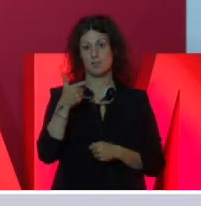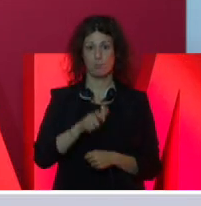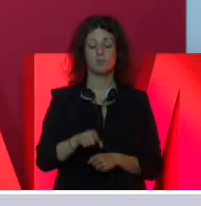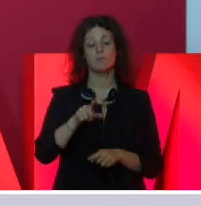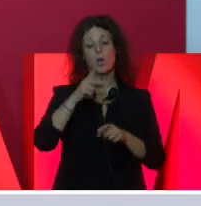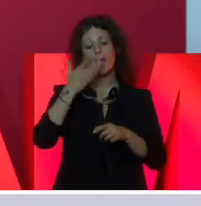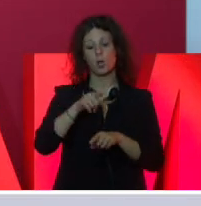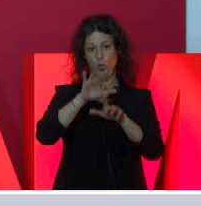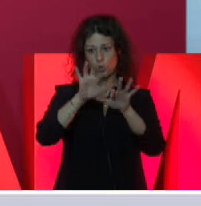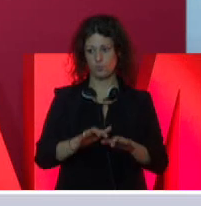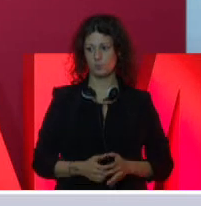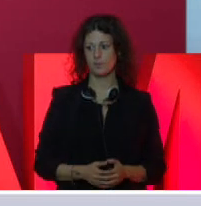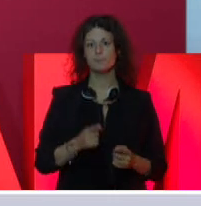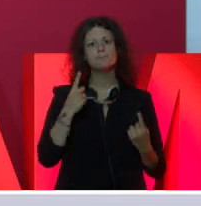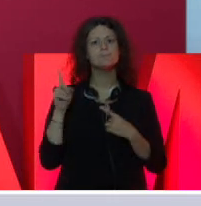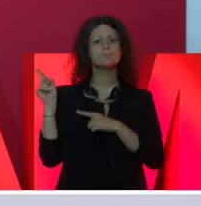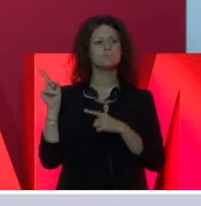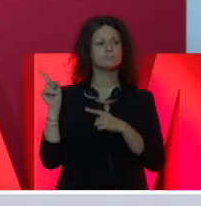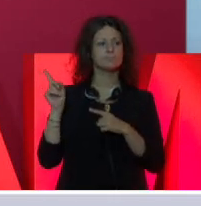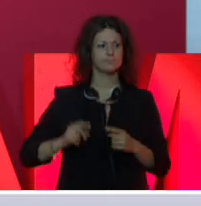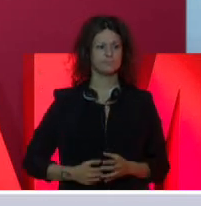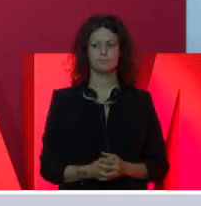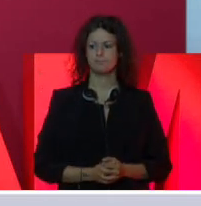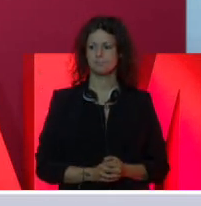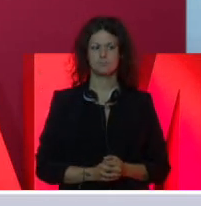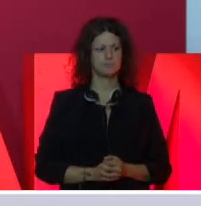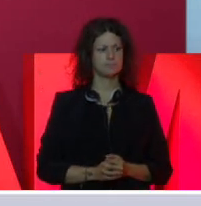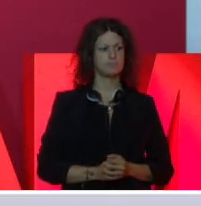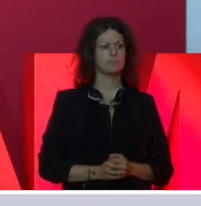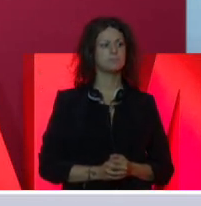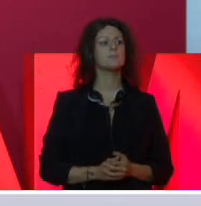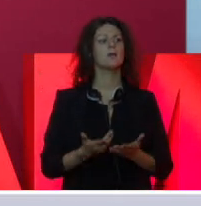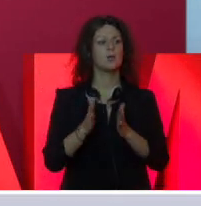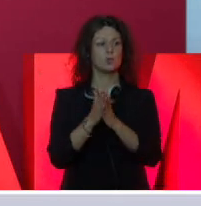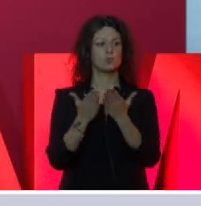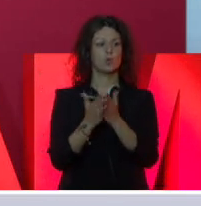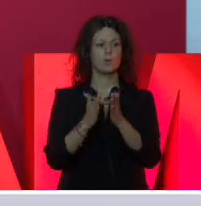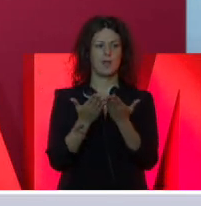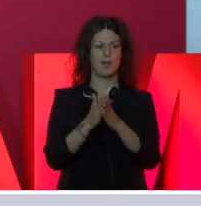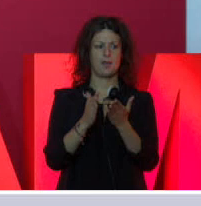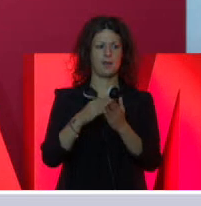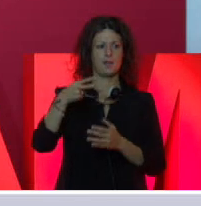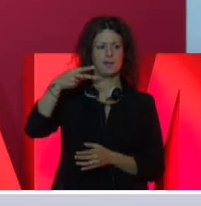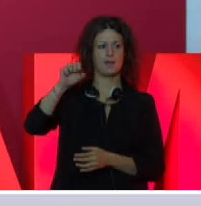most recent, latest issues of Nature. Here you can see